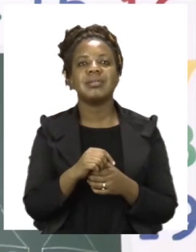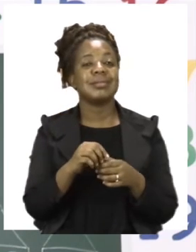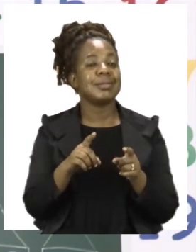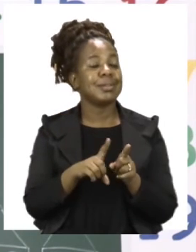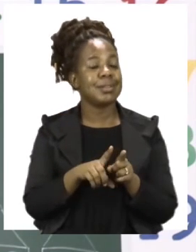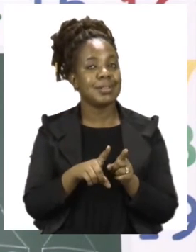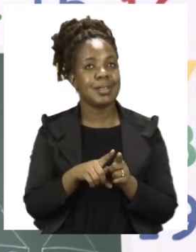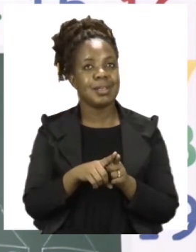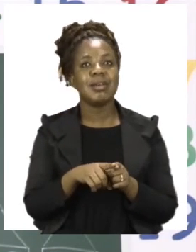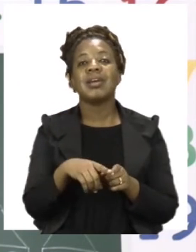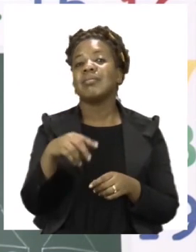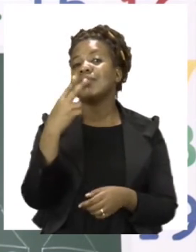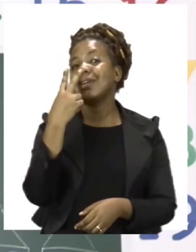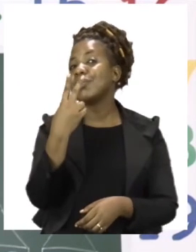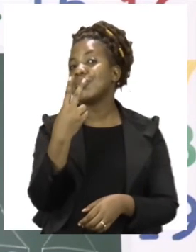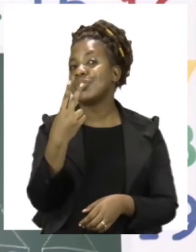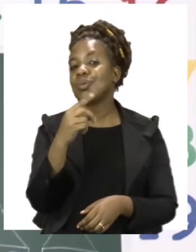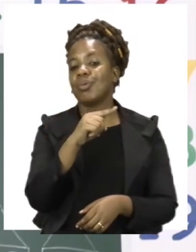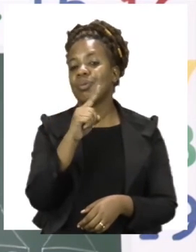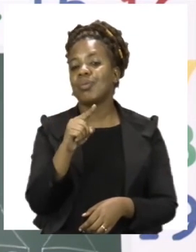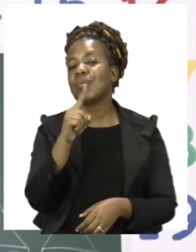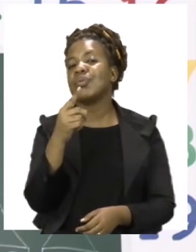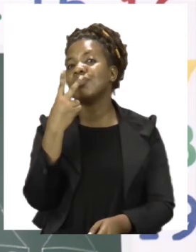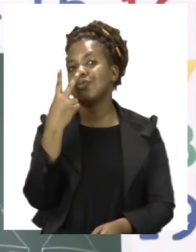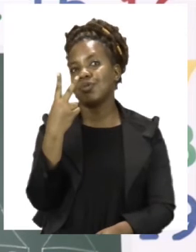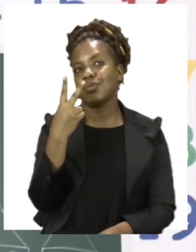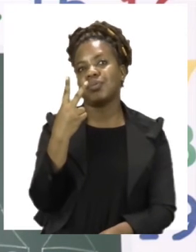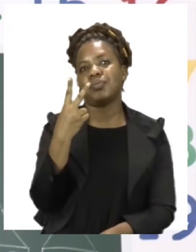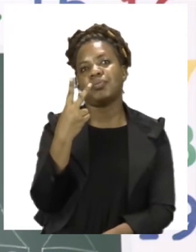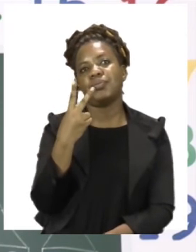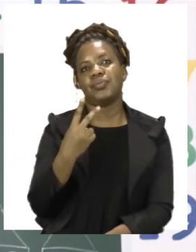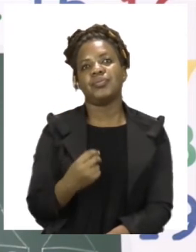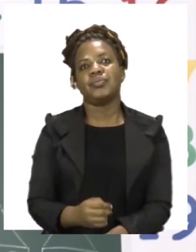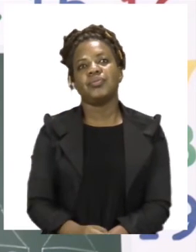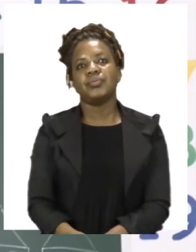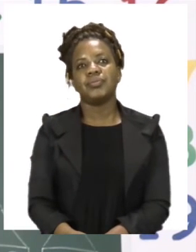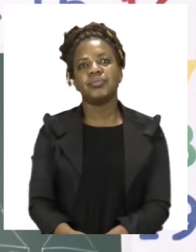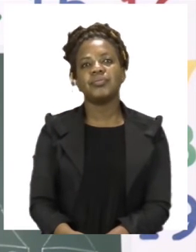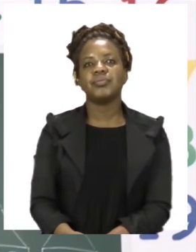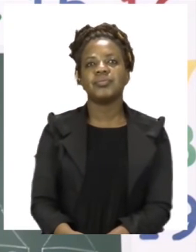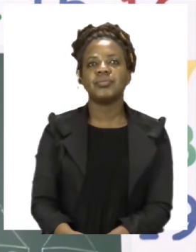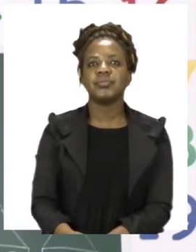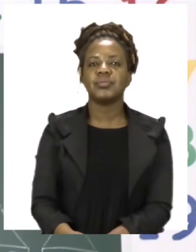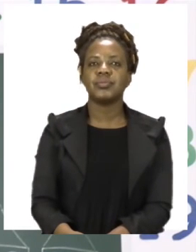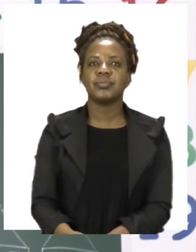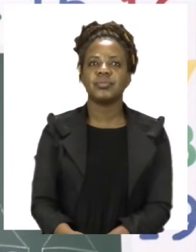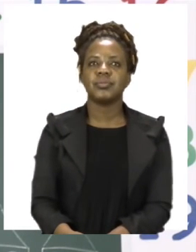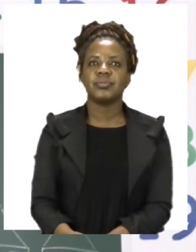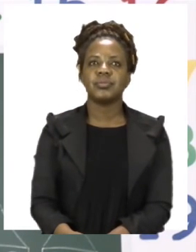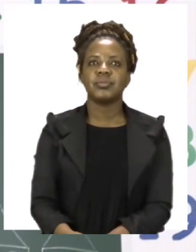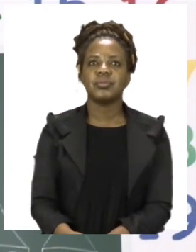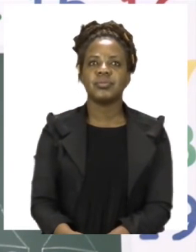61. How many hops did we do? Let's count. 1 hop, 2